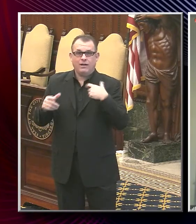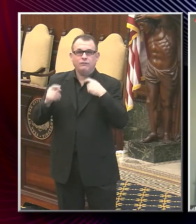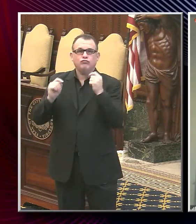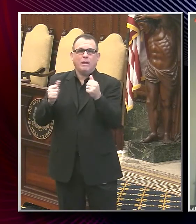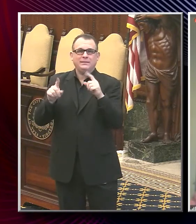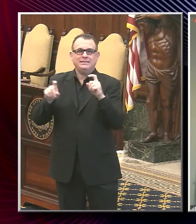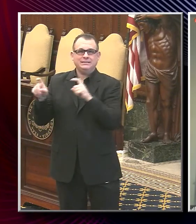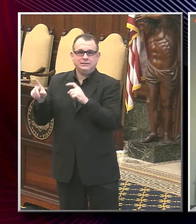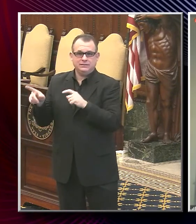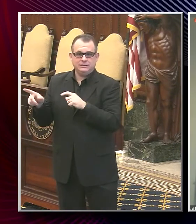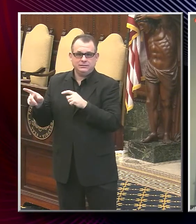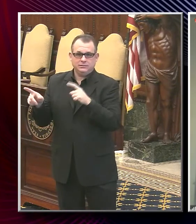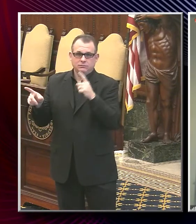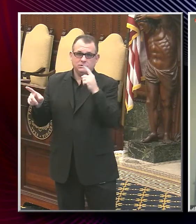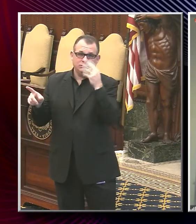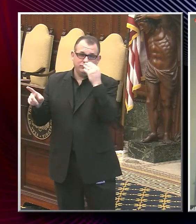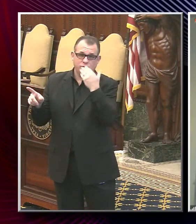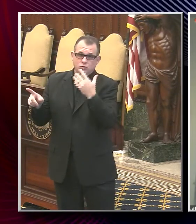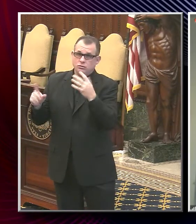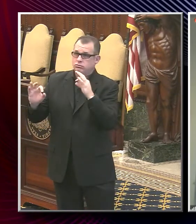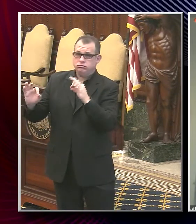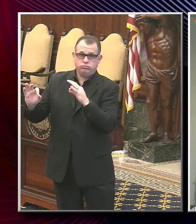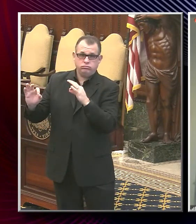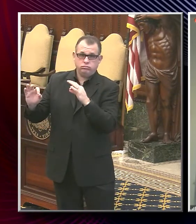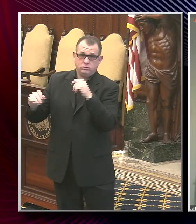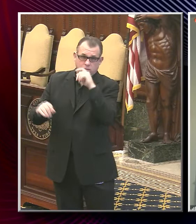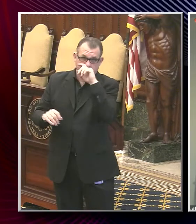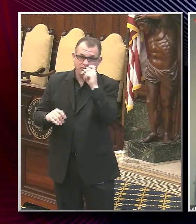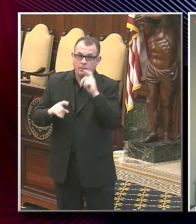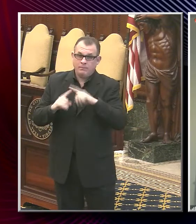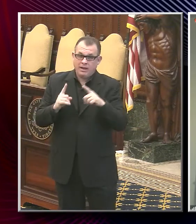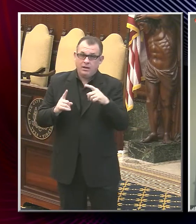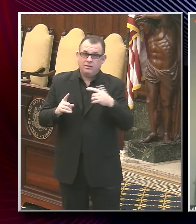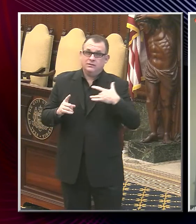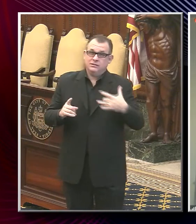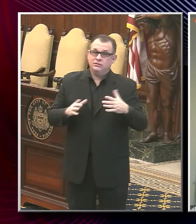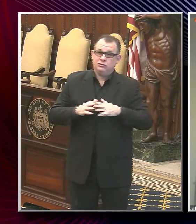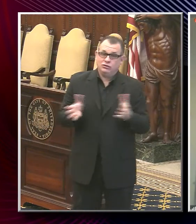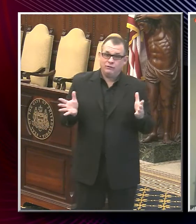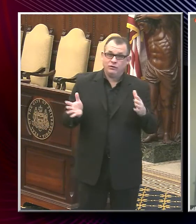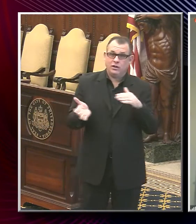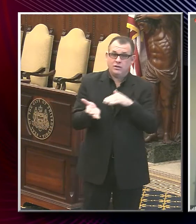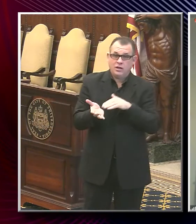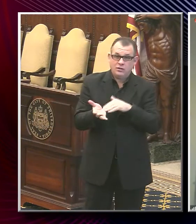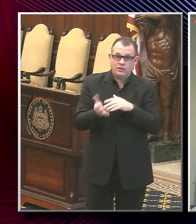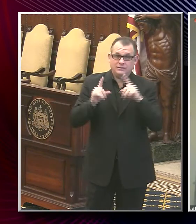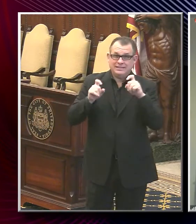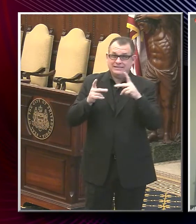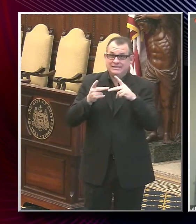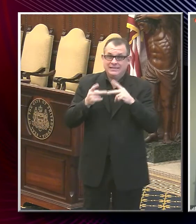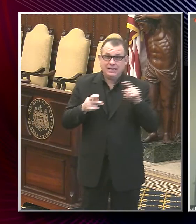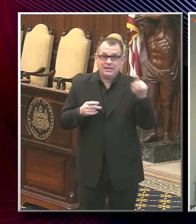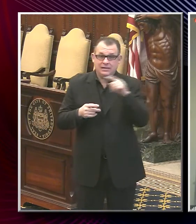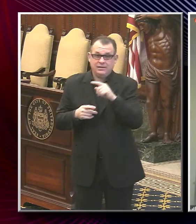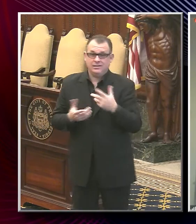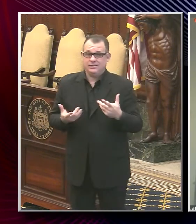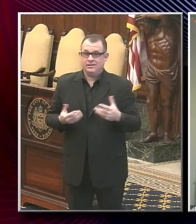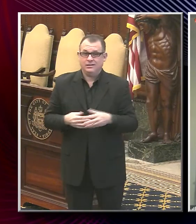test. Those tests are pretty good, but they're not perfect. And our general advice to doctors and testing sites is